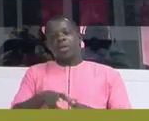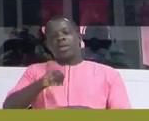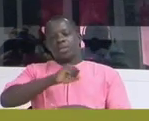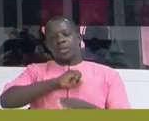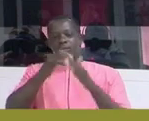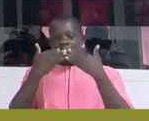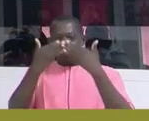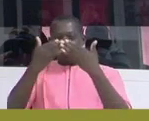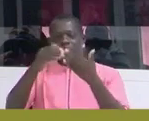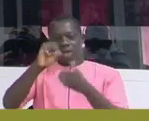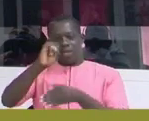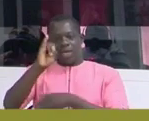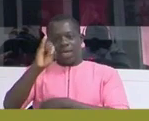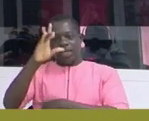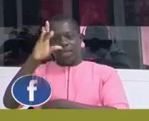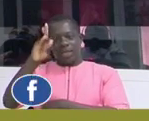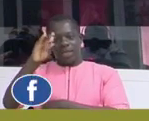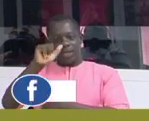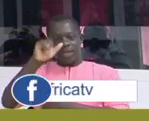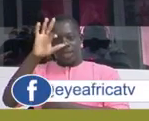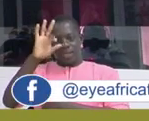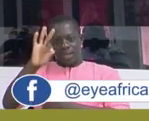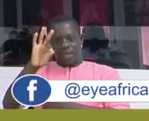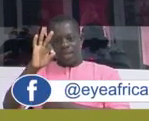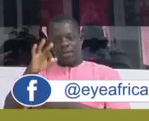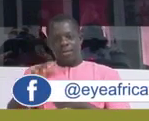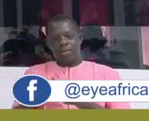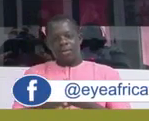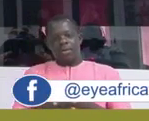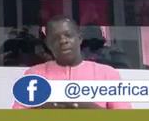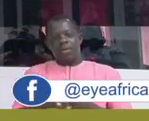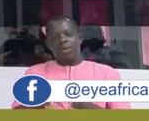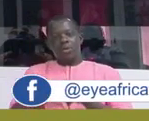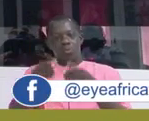happened. I said to Sidat,